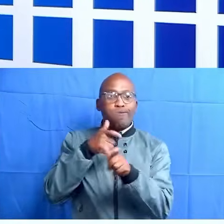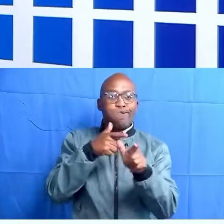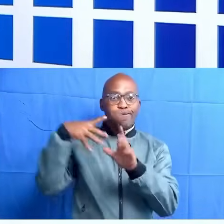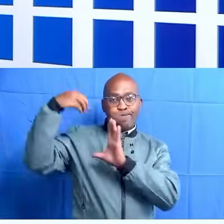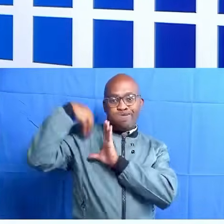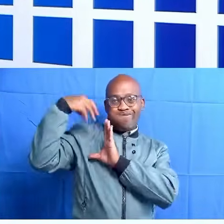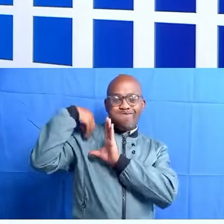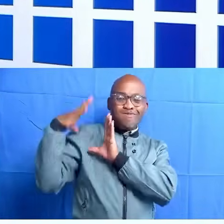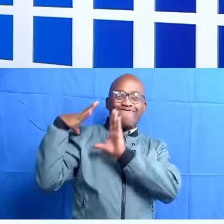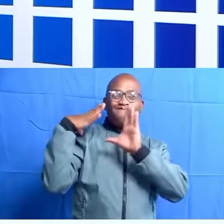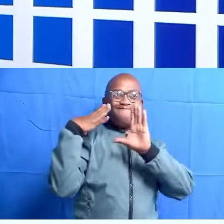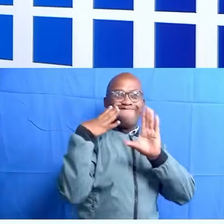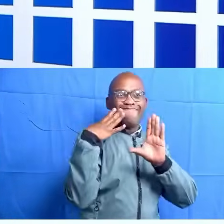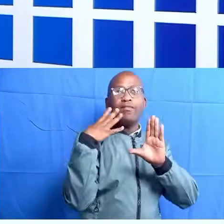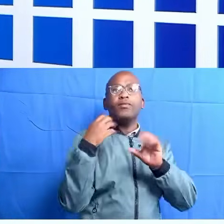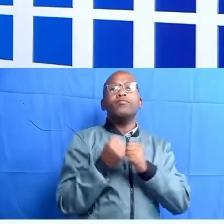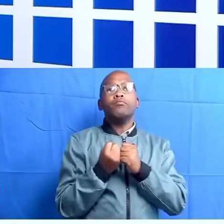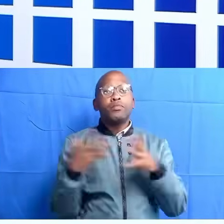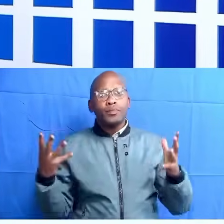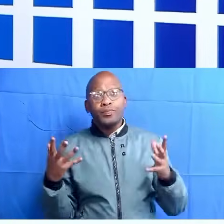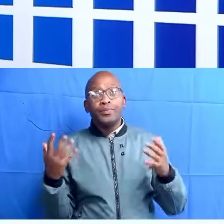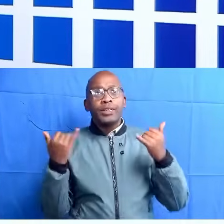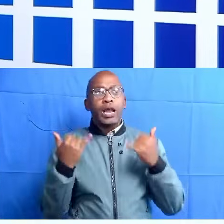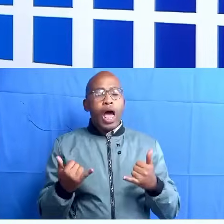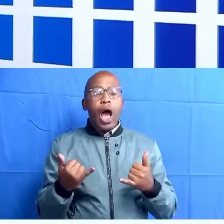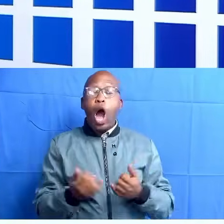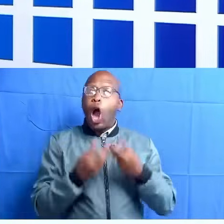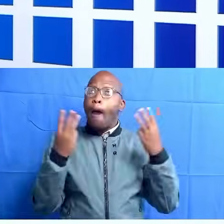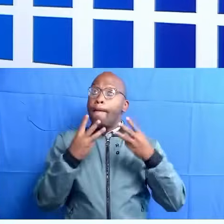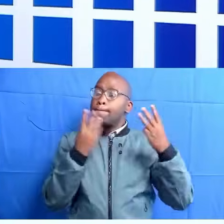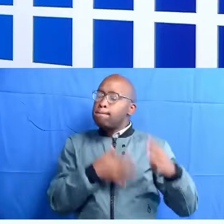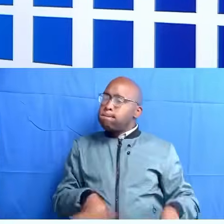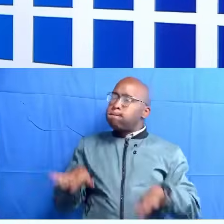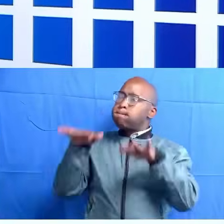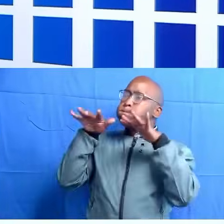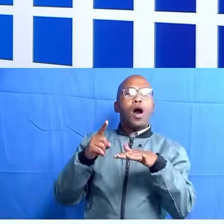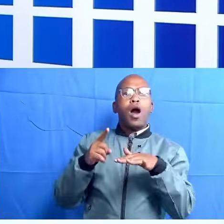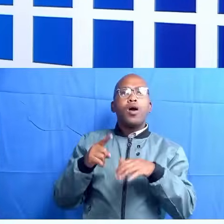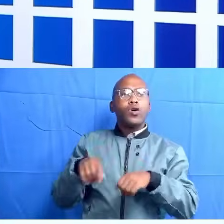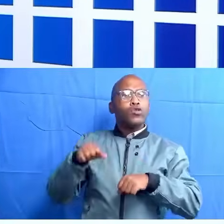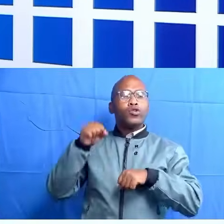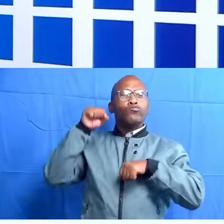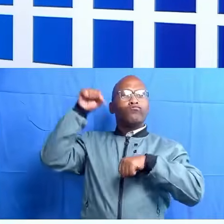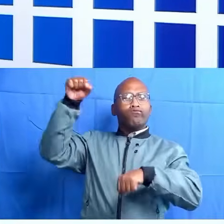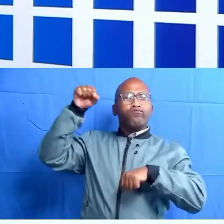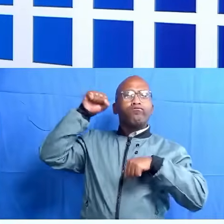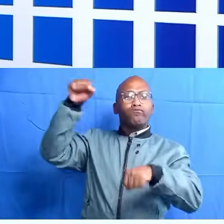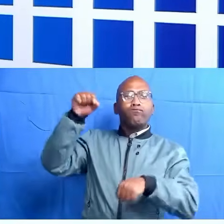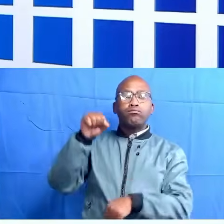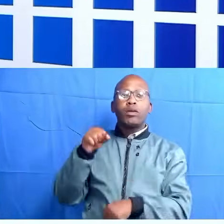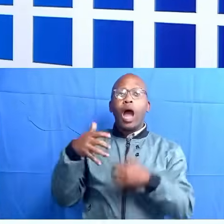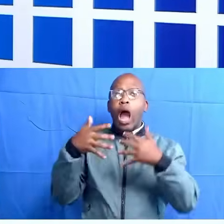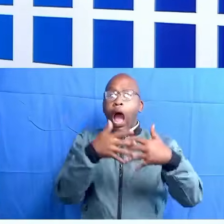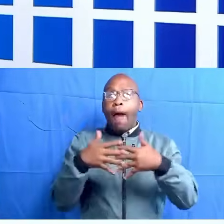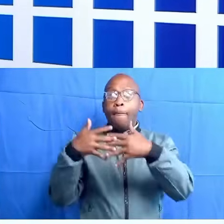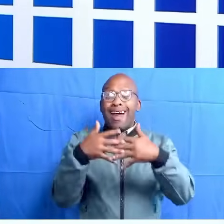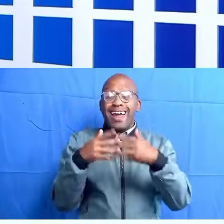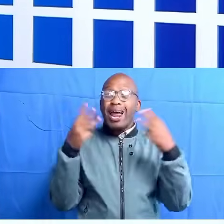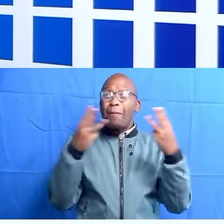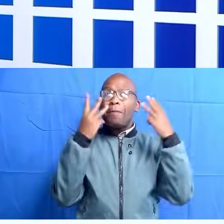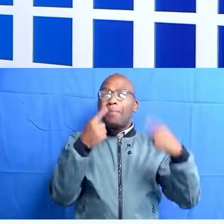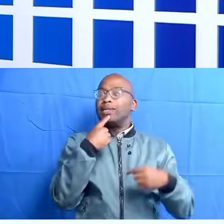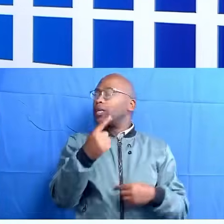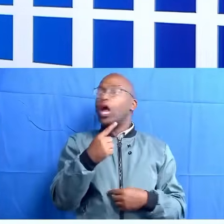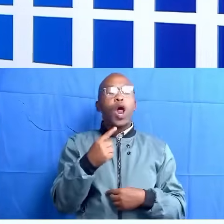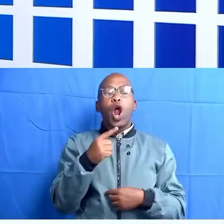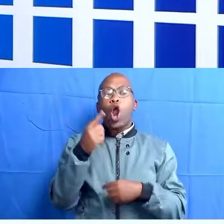because now people began to create the anti-war demonstrations calling their soldiers